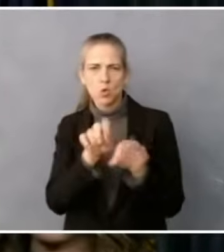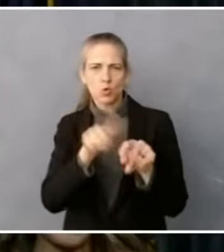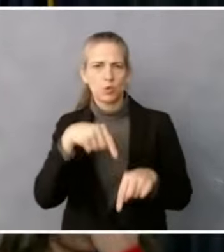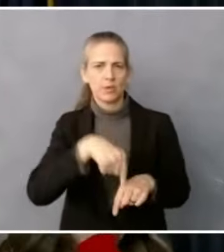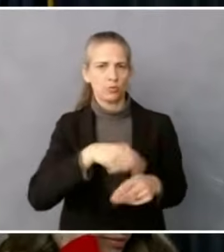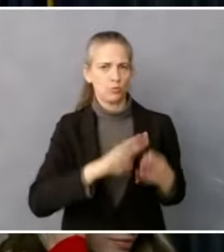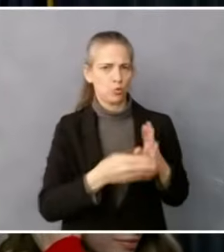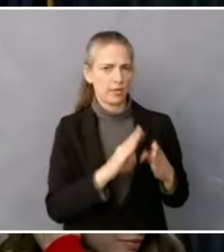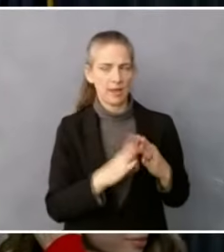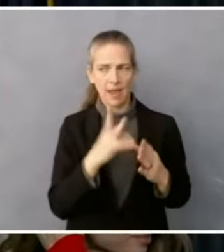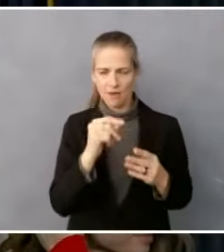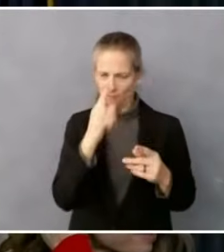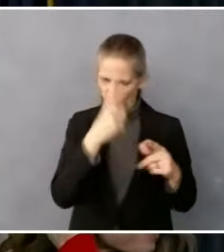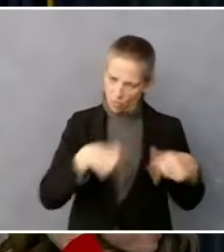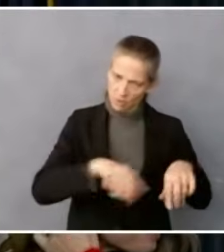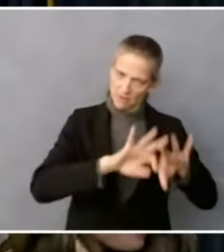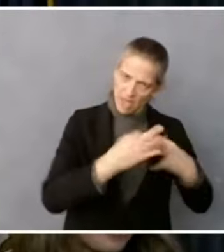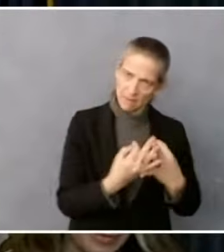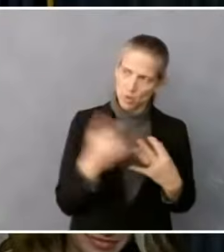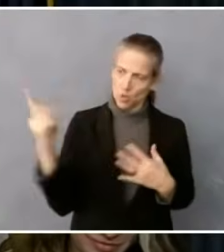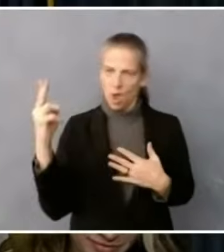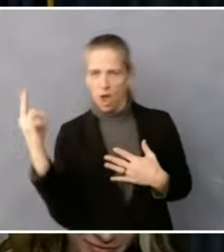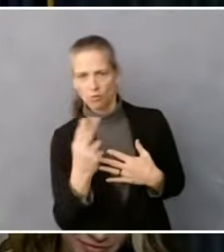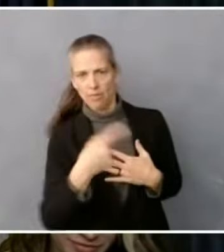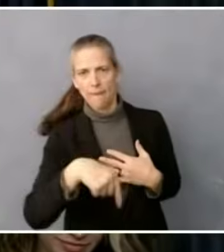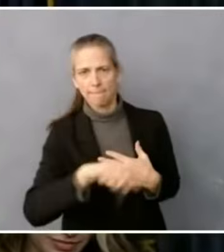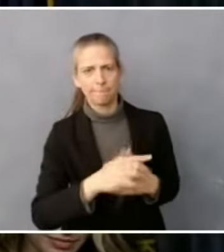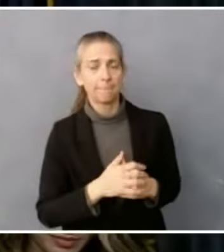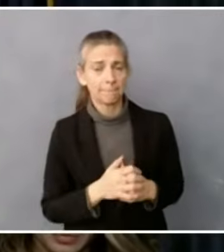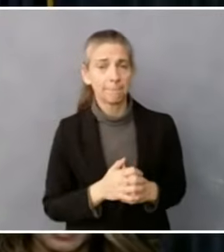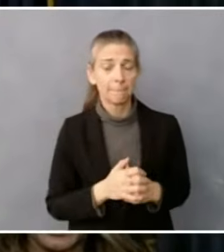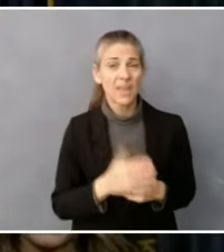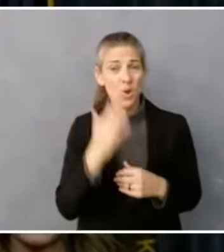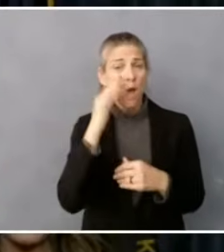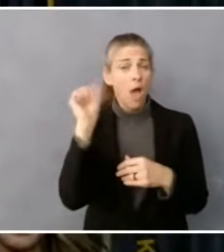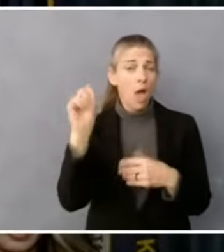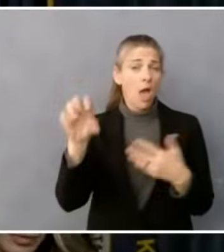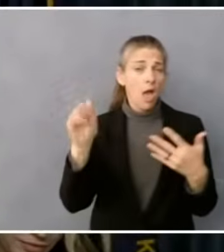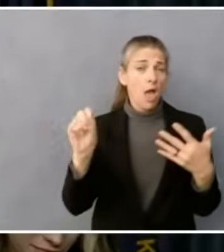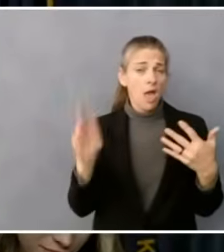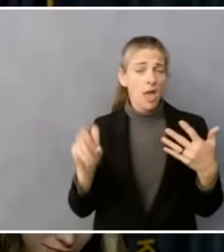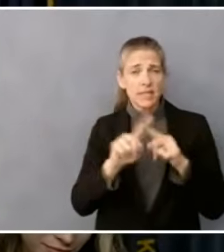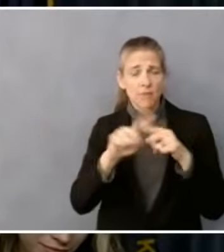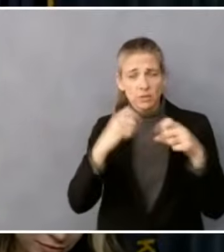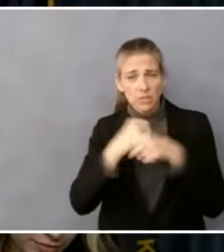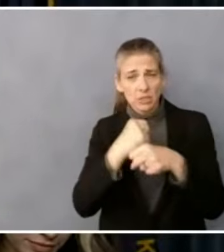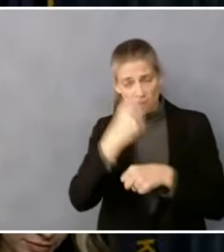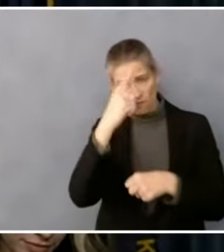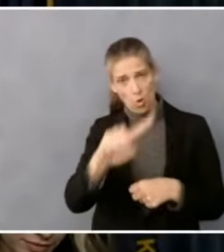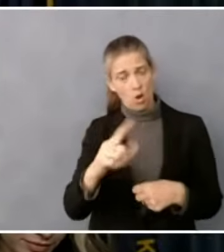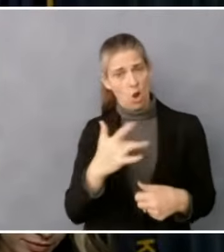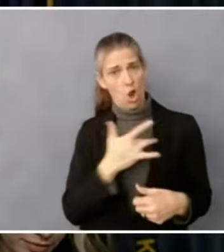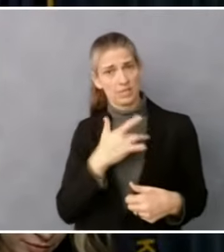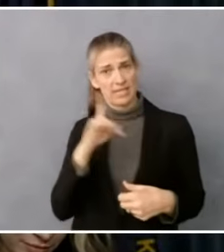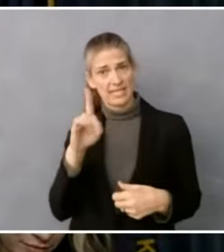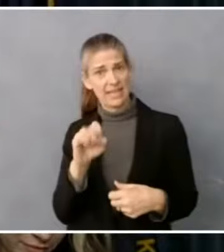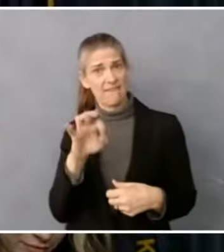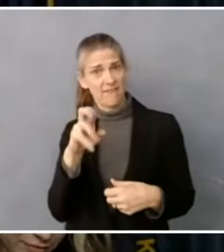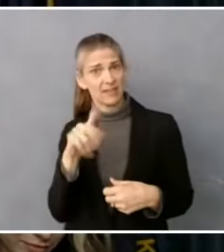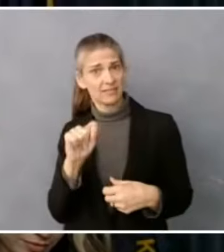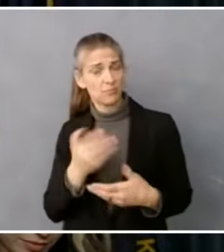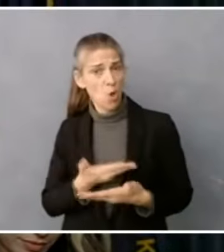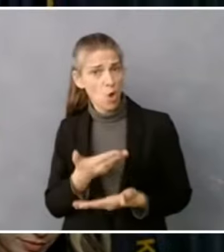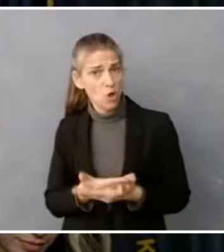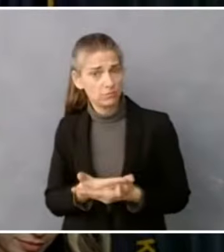you are honoring. Behind every statistic about congenital heart defects are real families, parents,